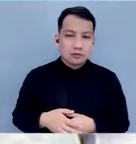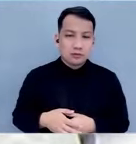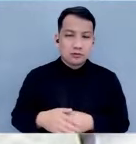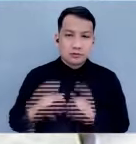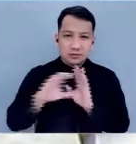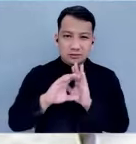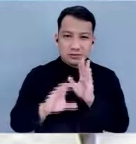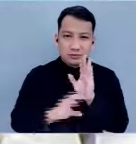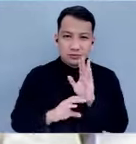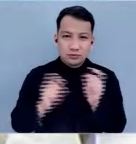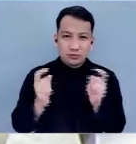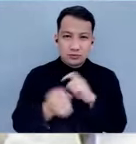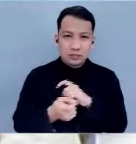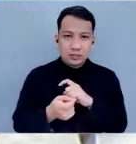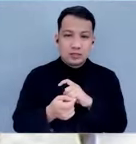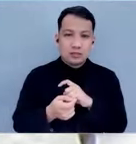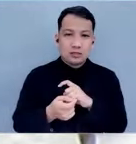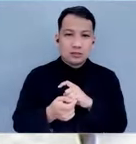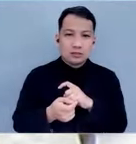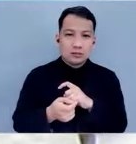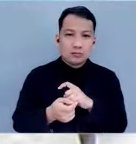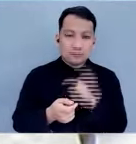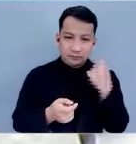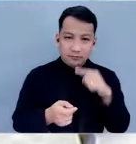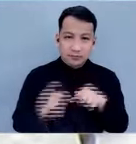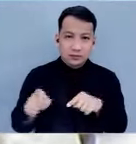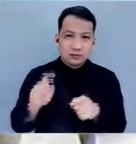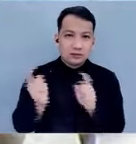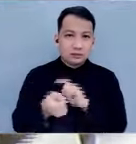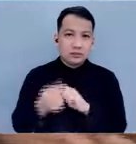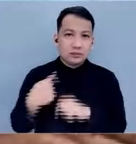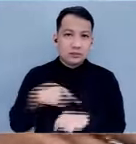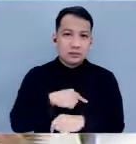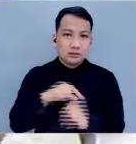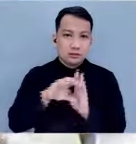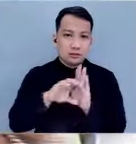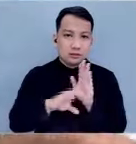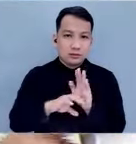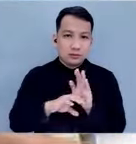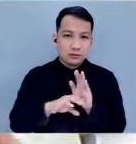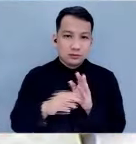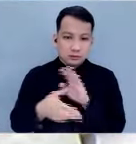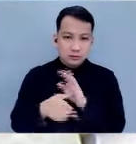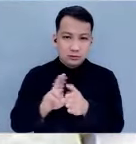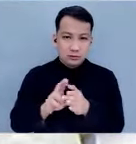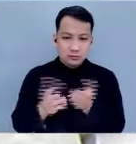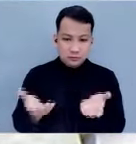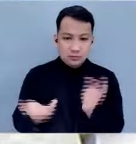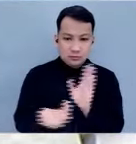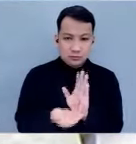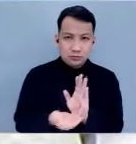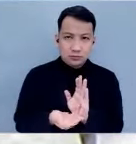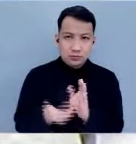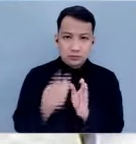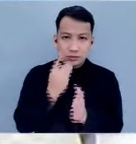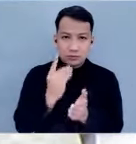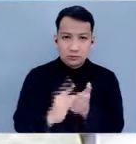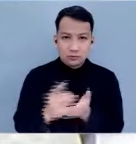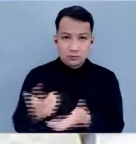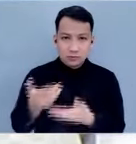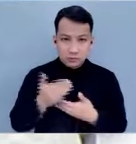constitutional amendments or changes in our constitution to review. Pakita nyo po yung dokumento